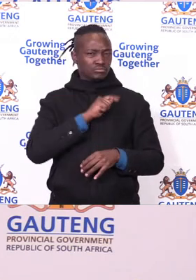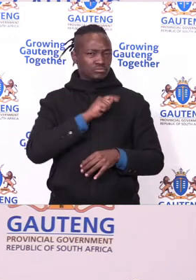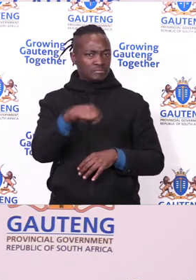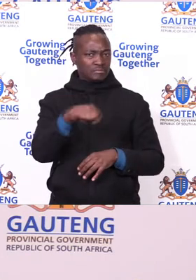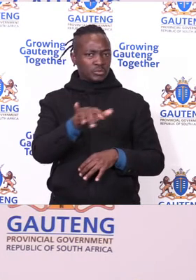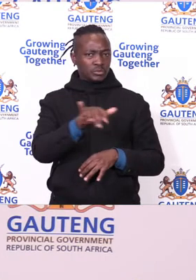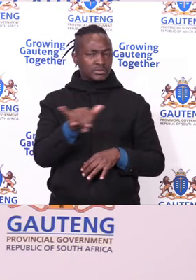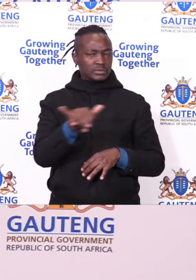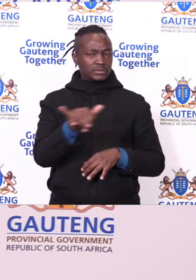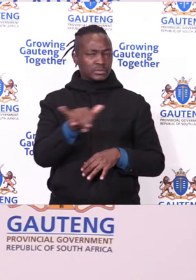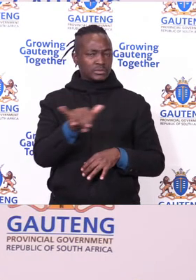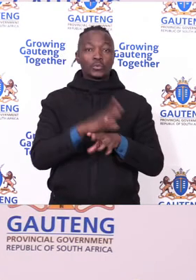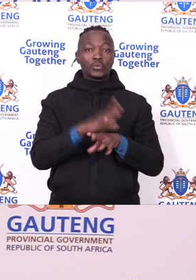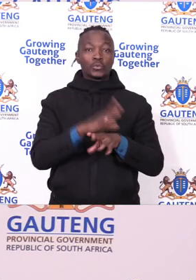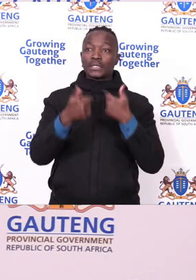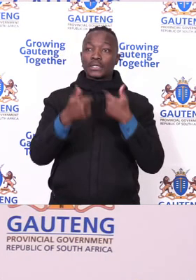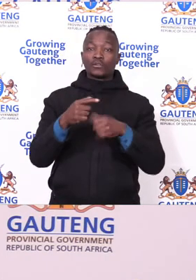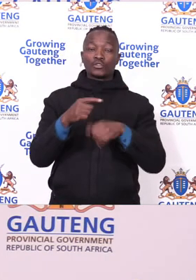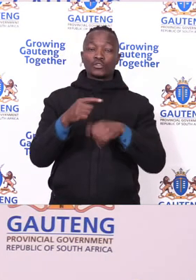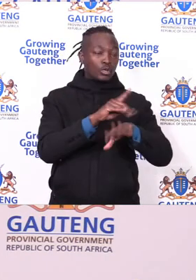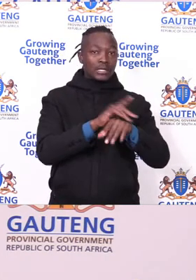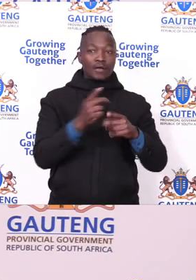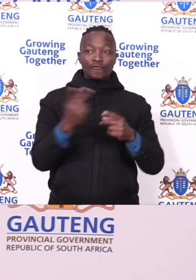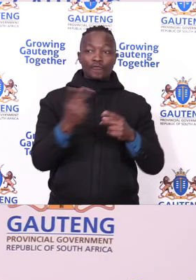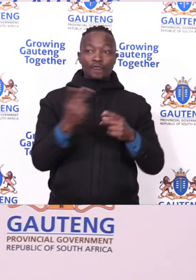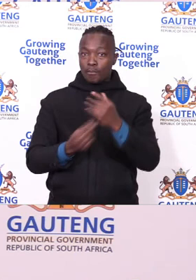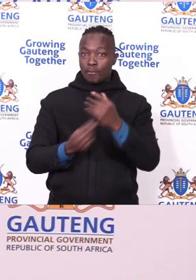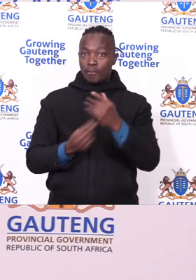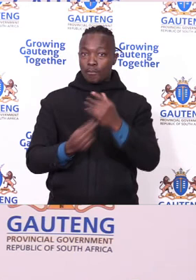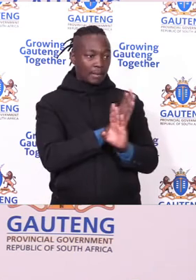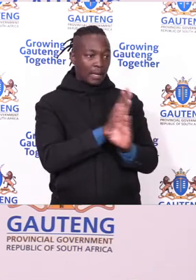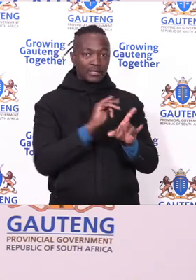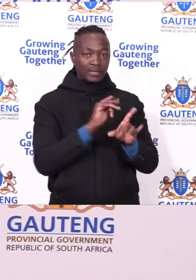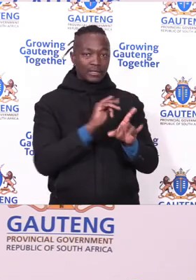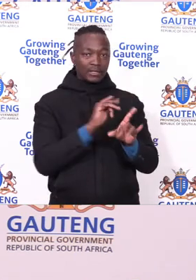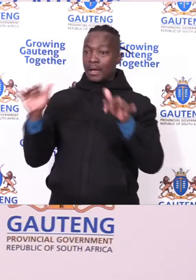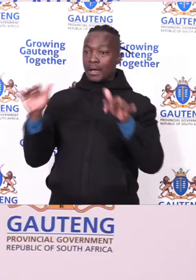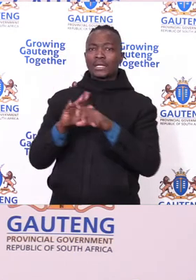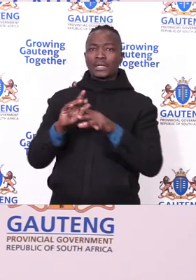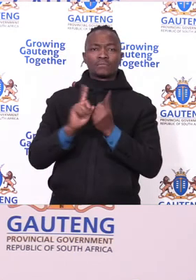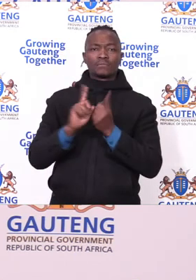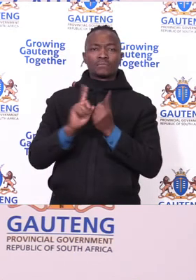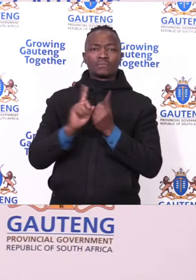When speaking to doctors from both the private and the public hospitals, it becomes clear that there is a